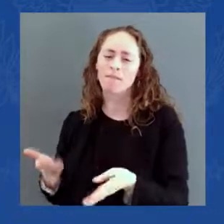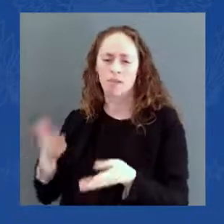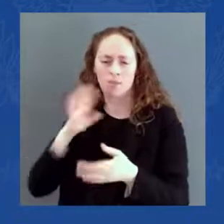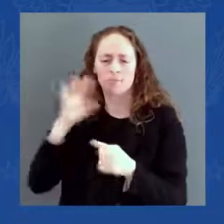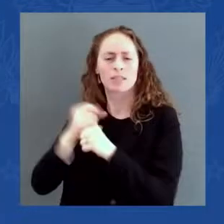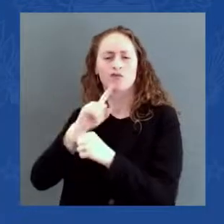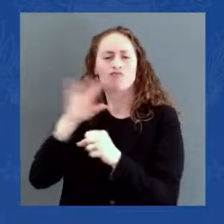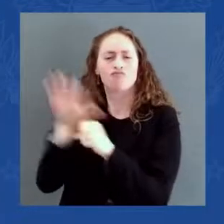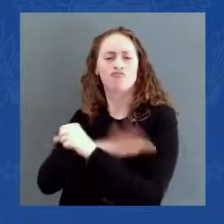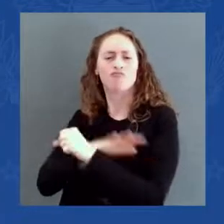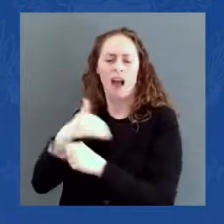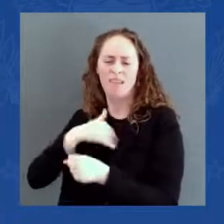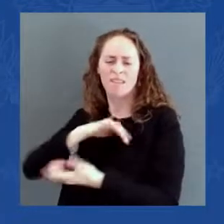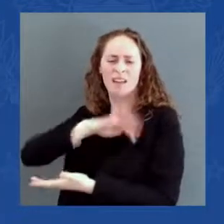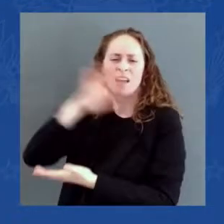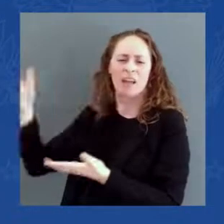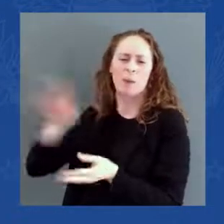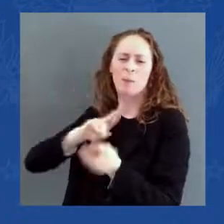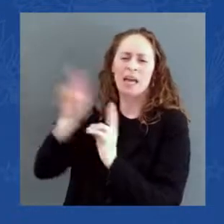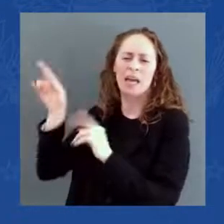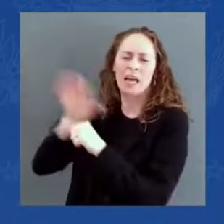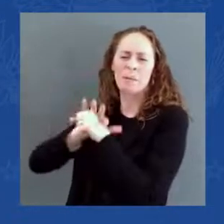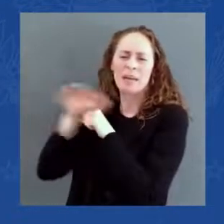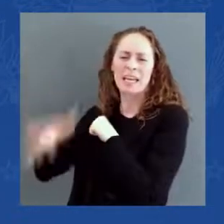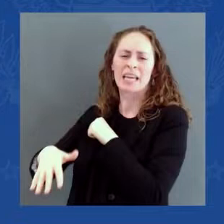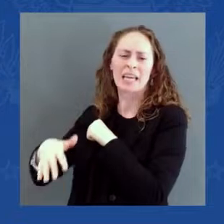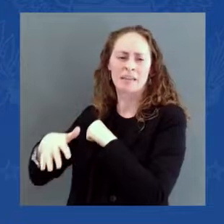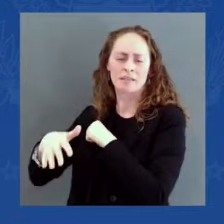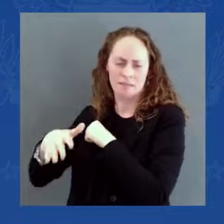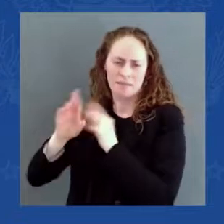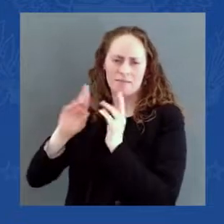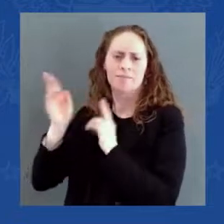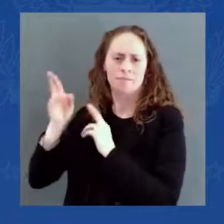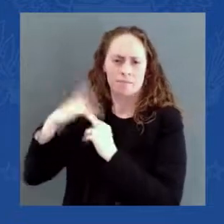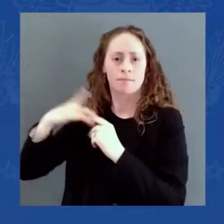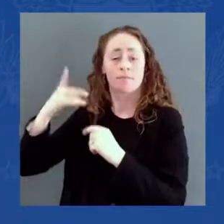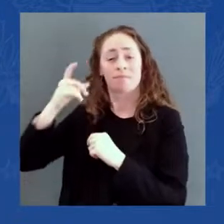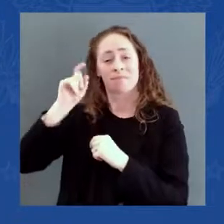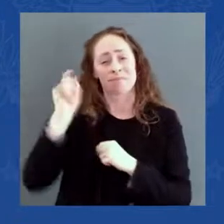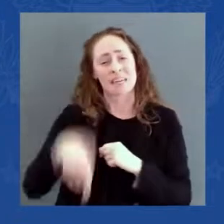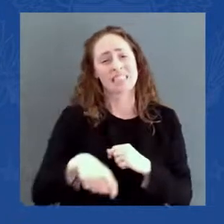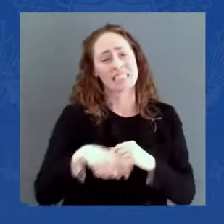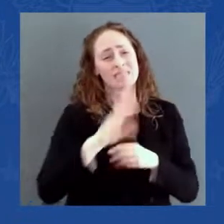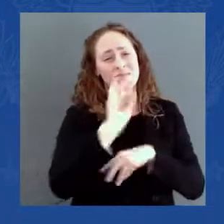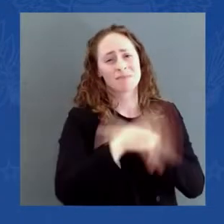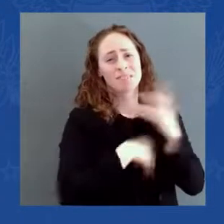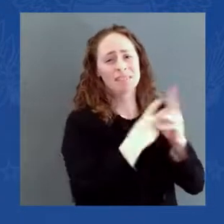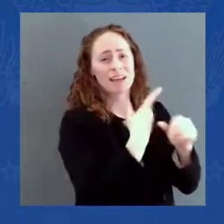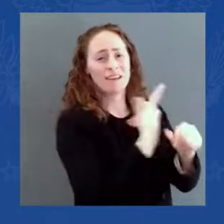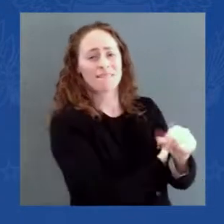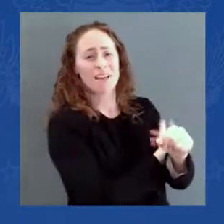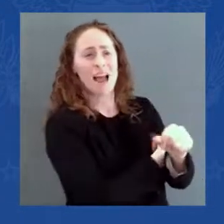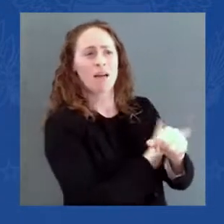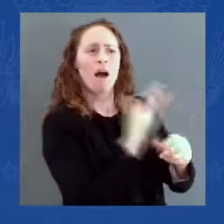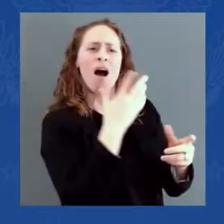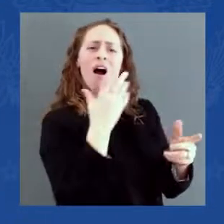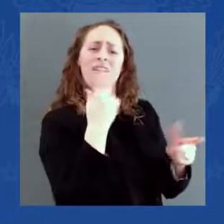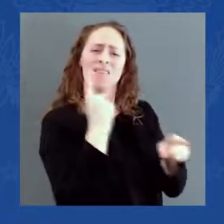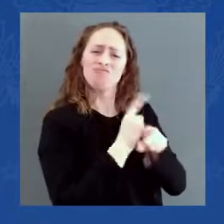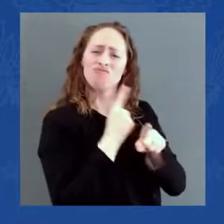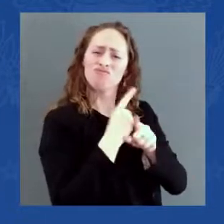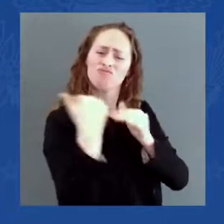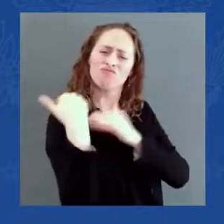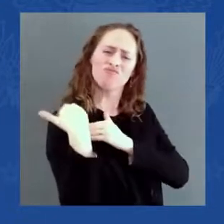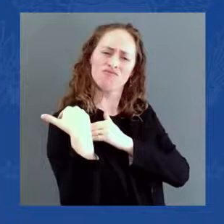just a moral tool, a moral obligation that we have, in my view. It's how we